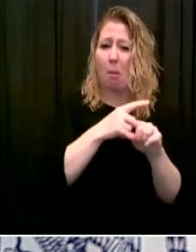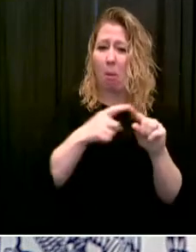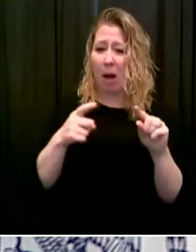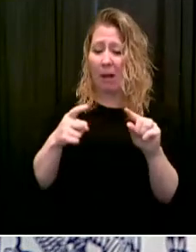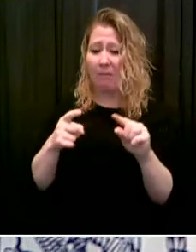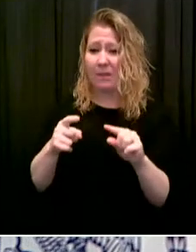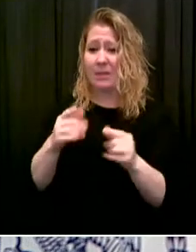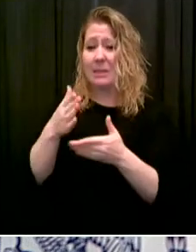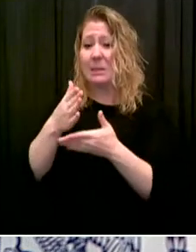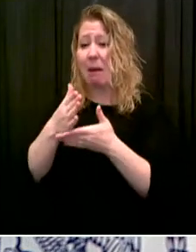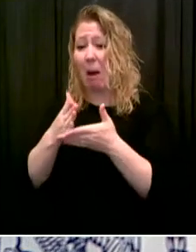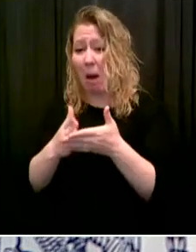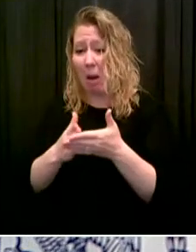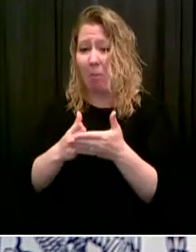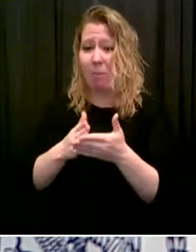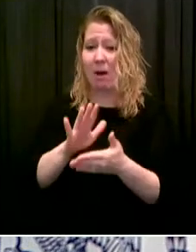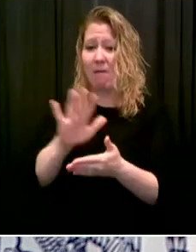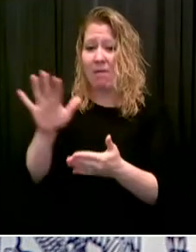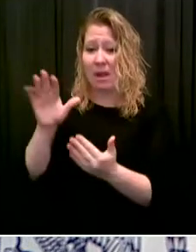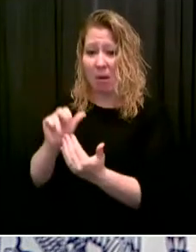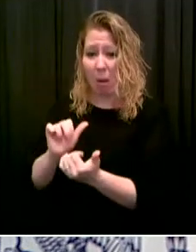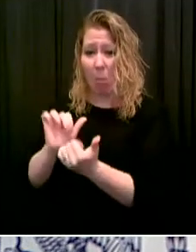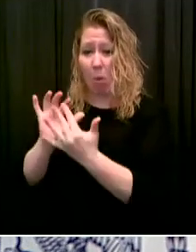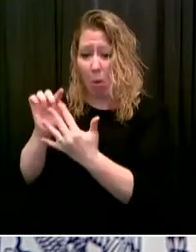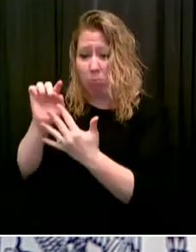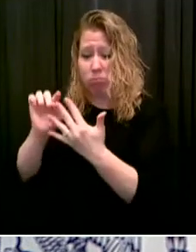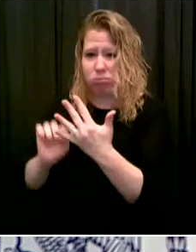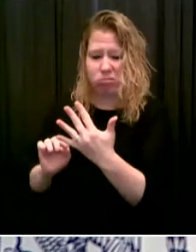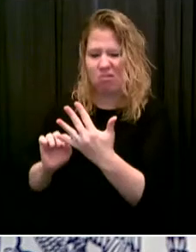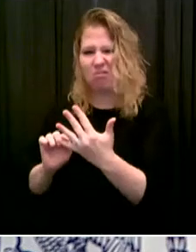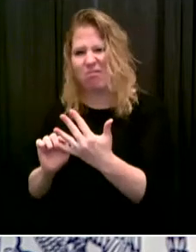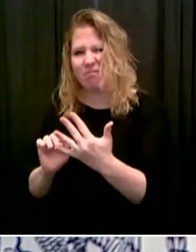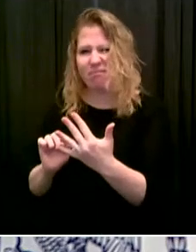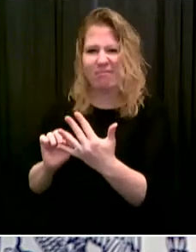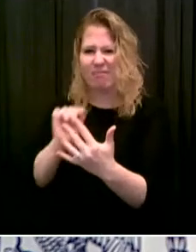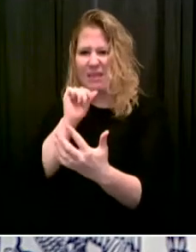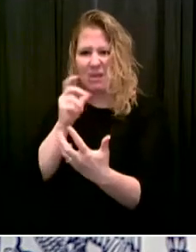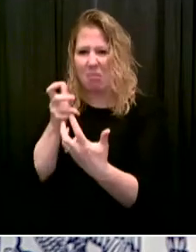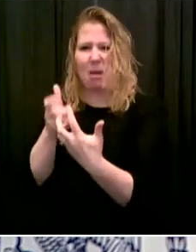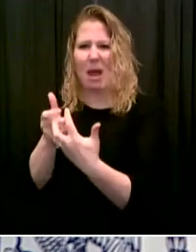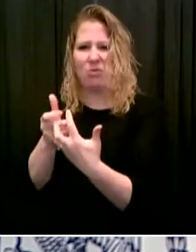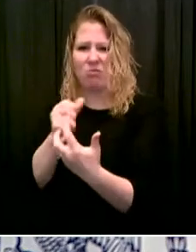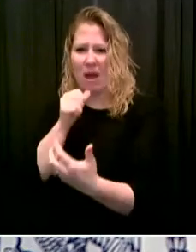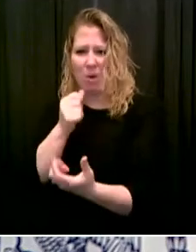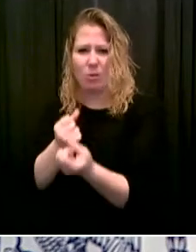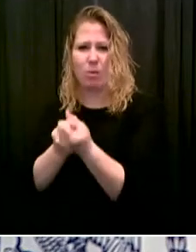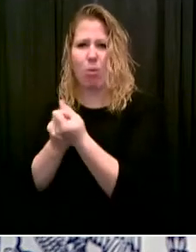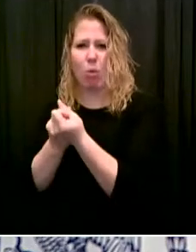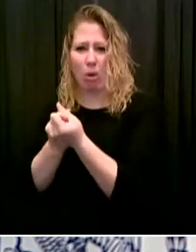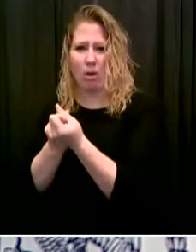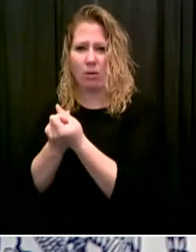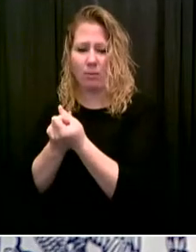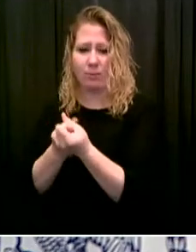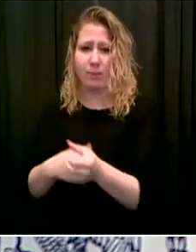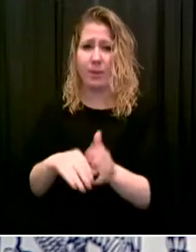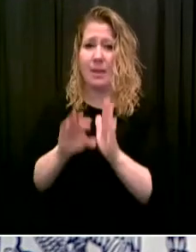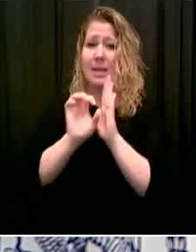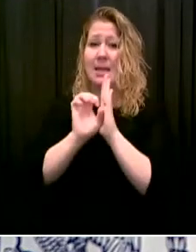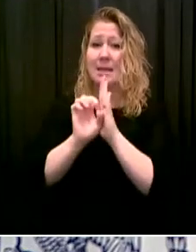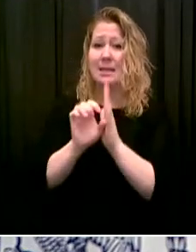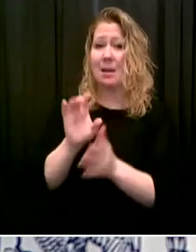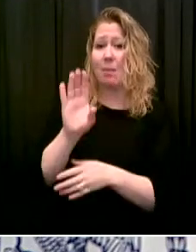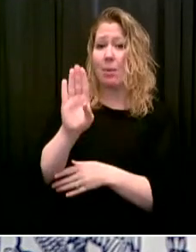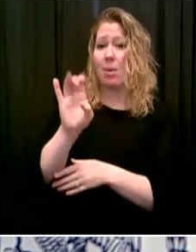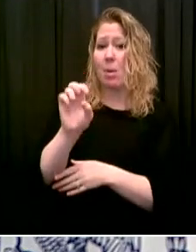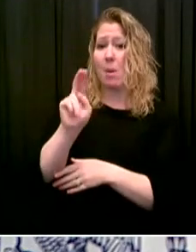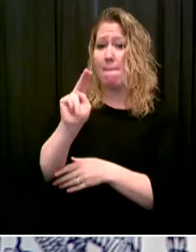very energetically supported Bernie Sanders in this last election. I think he epitomizes a lot of the good we've seen in that movement.